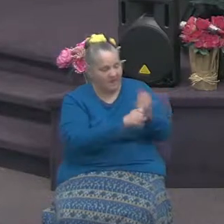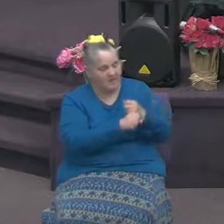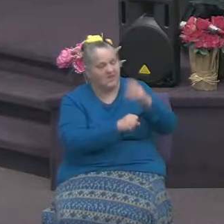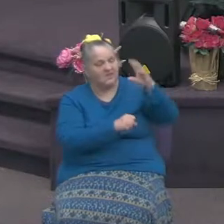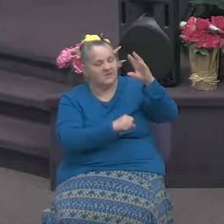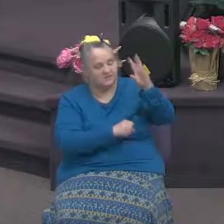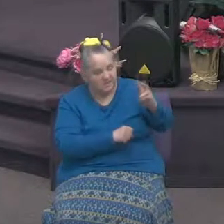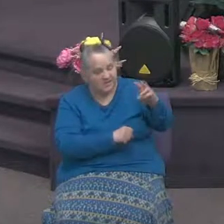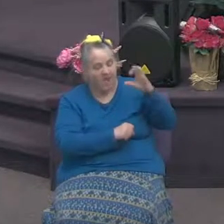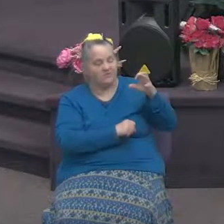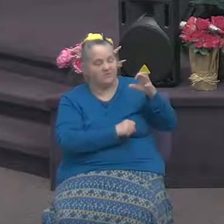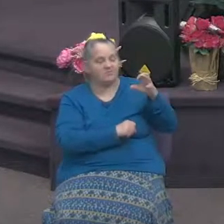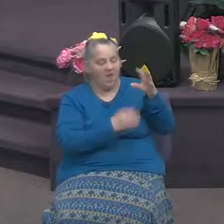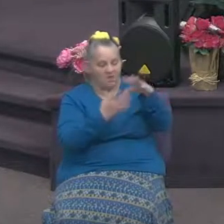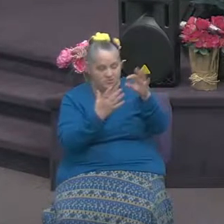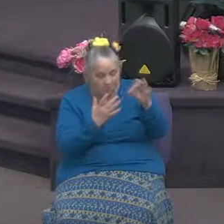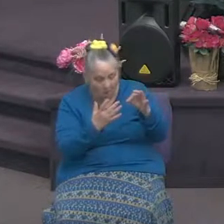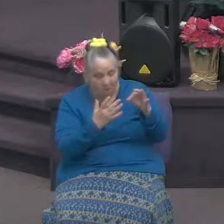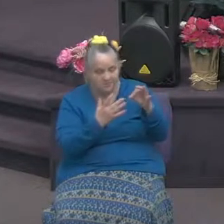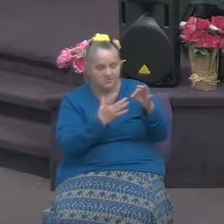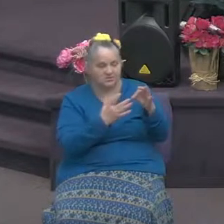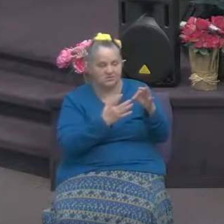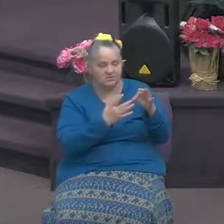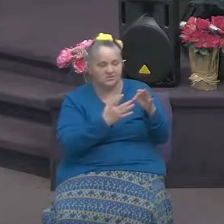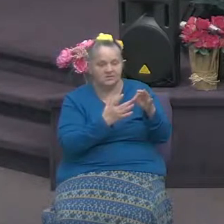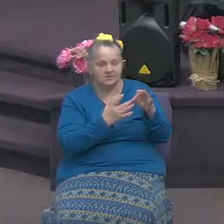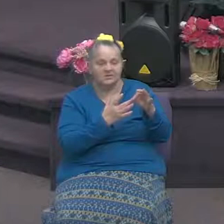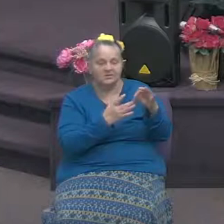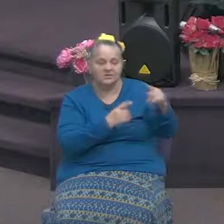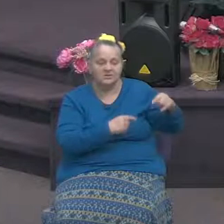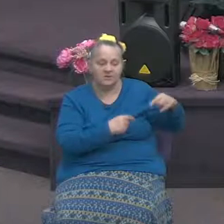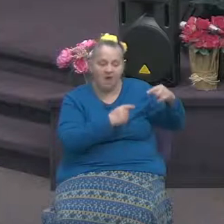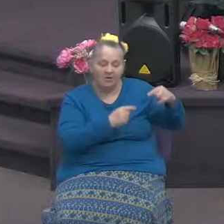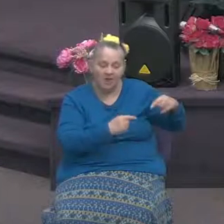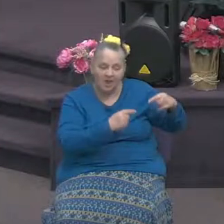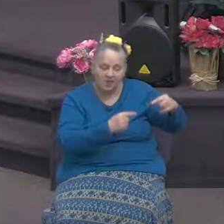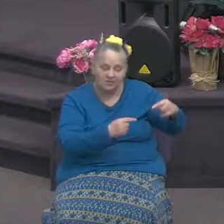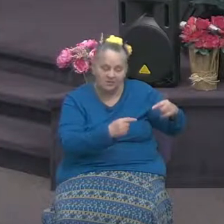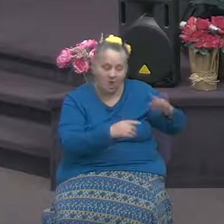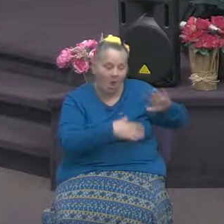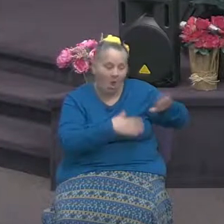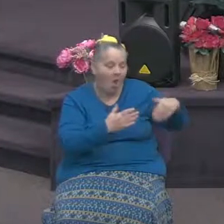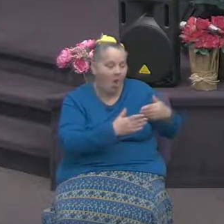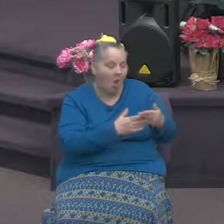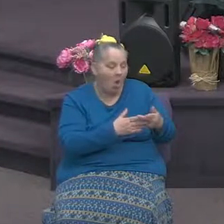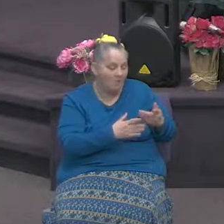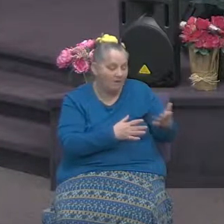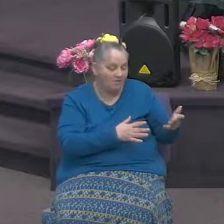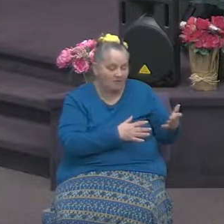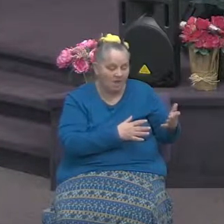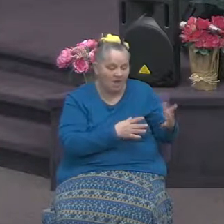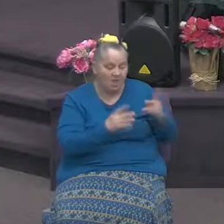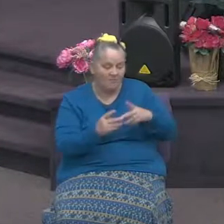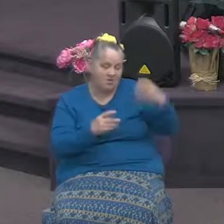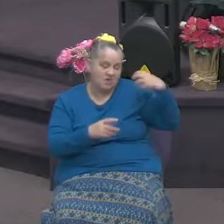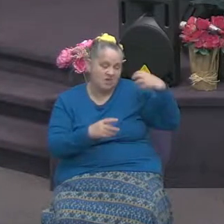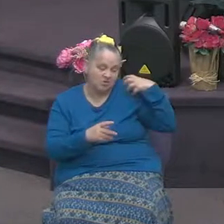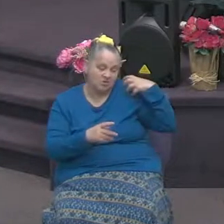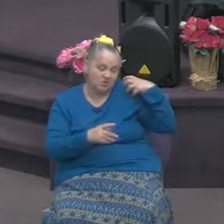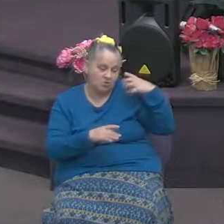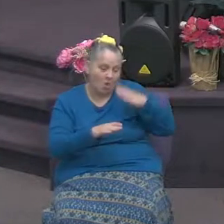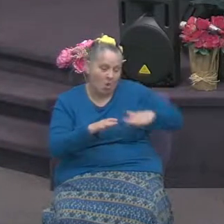my select chariots. 600 of my select chariots and all the rest of the chariots I'm putting captains